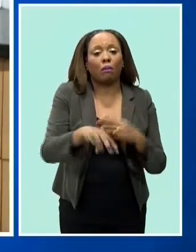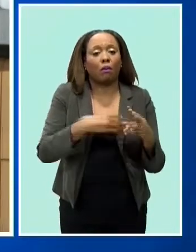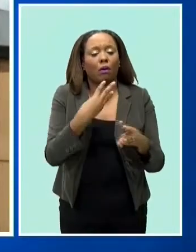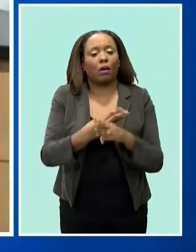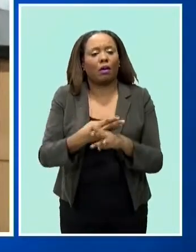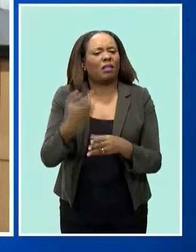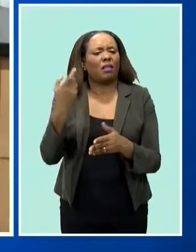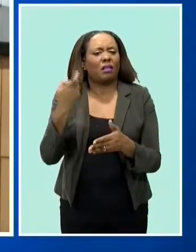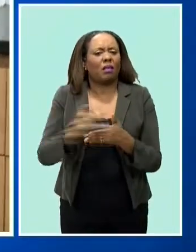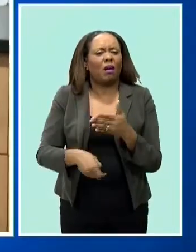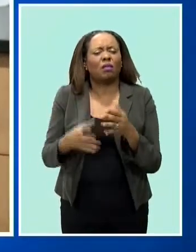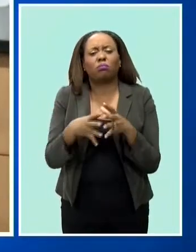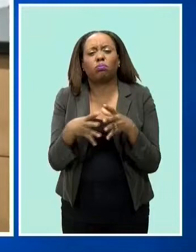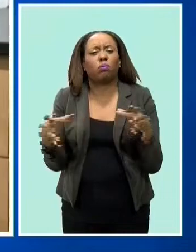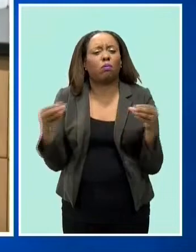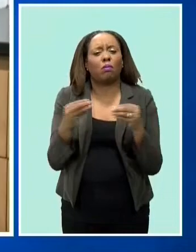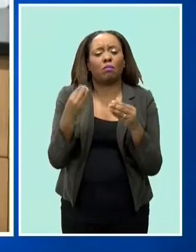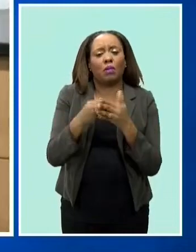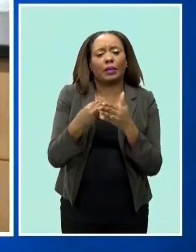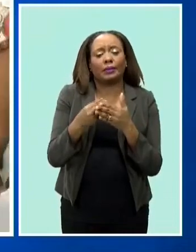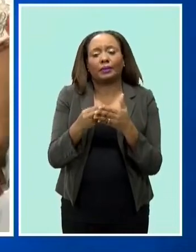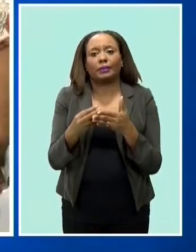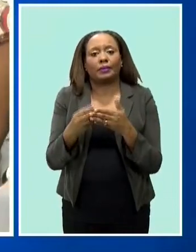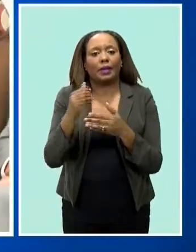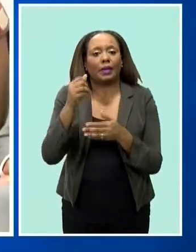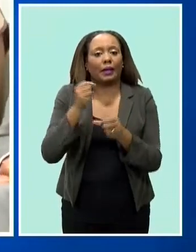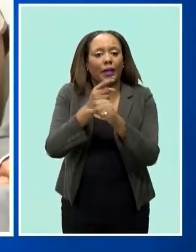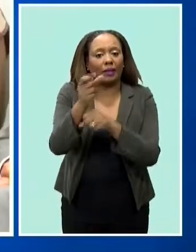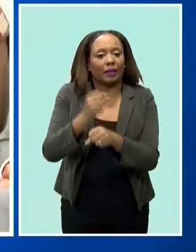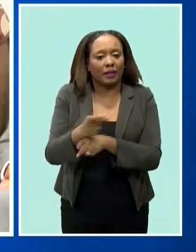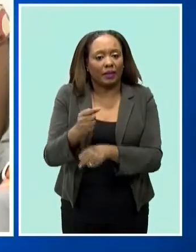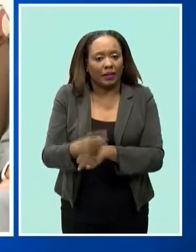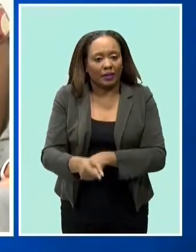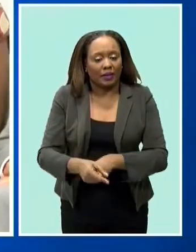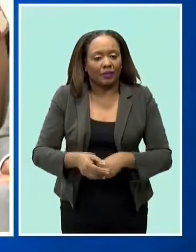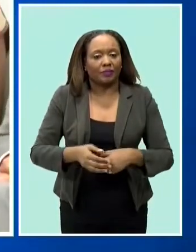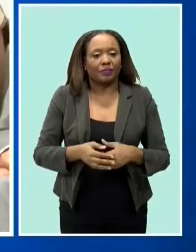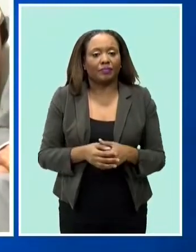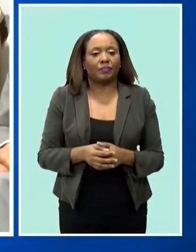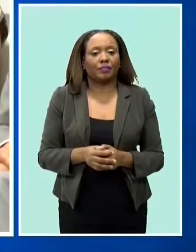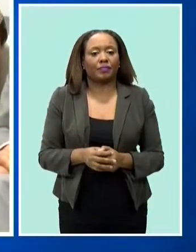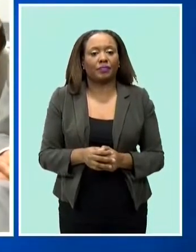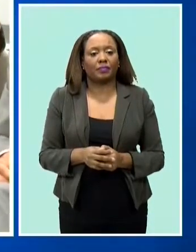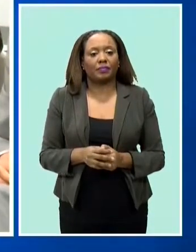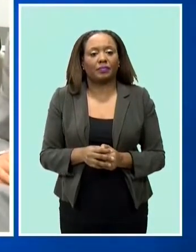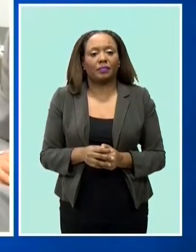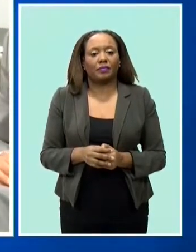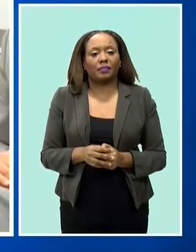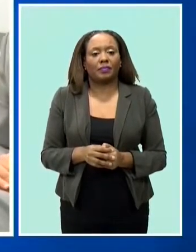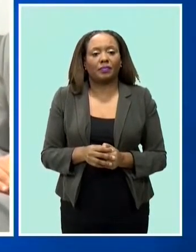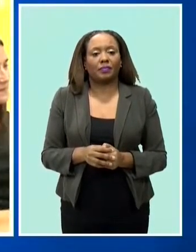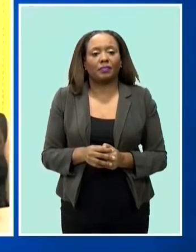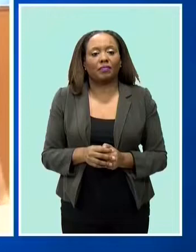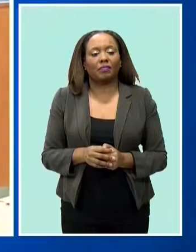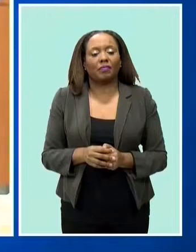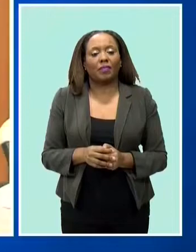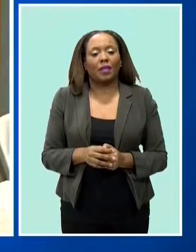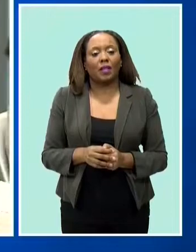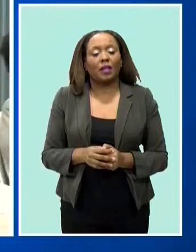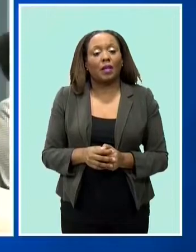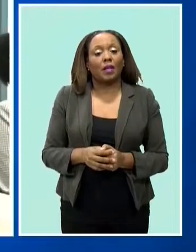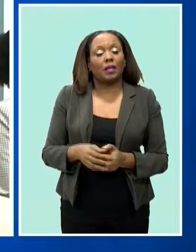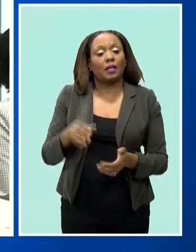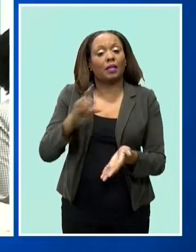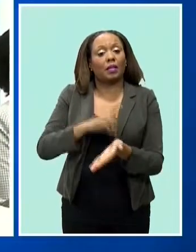$100 trillion annually. Speaking during the launch at the Best Dos Santos Public Health Laboratory at